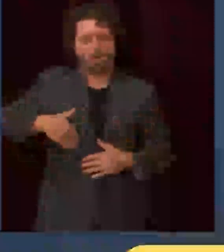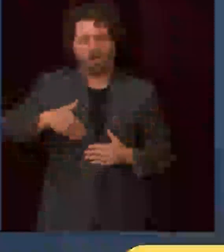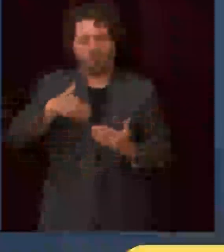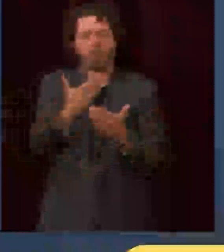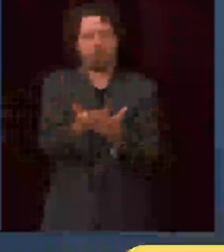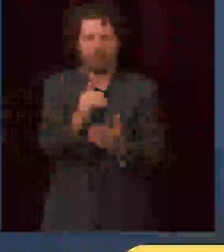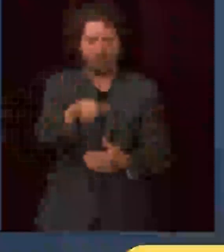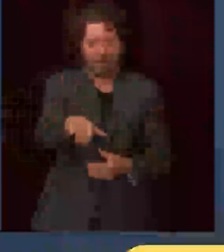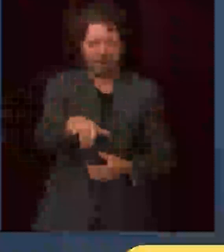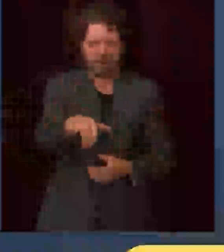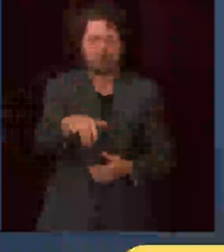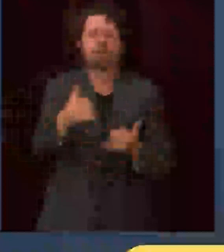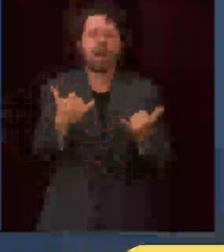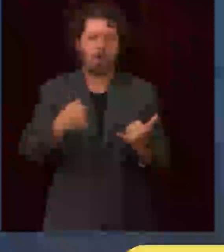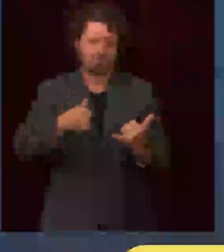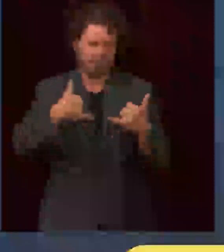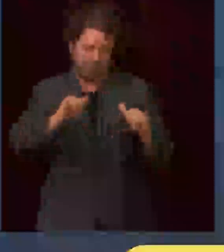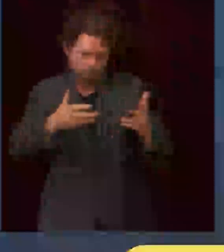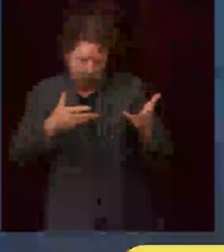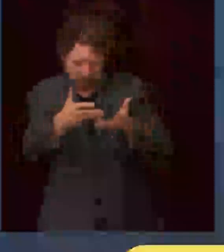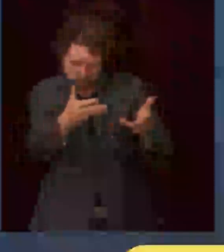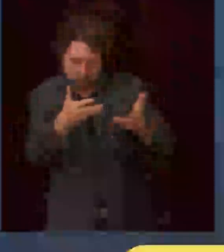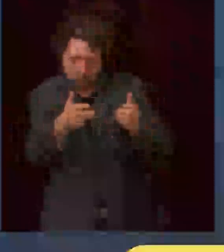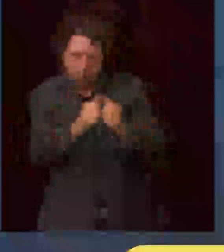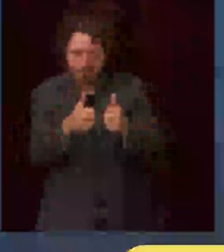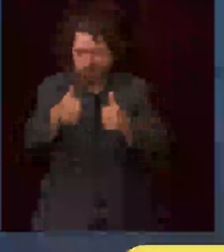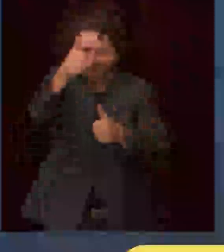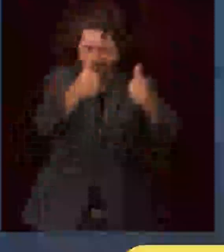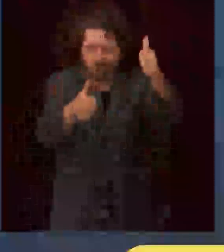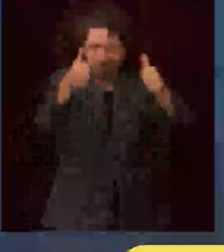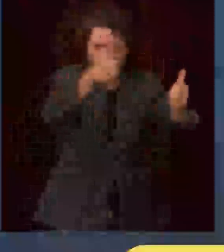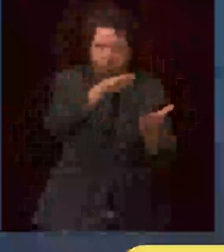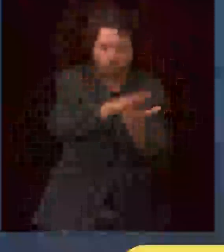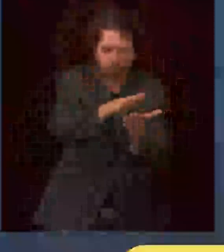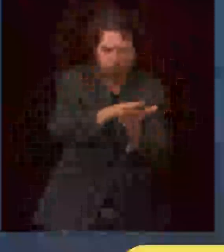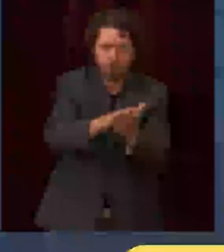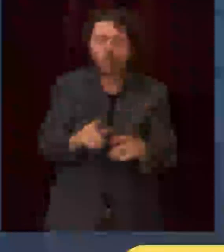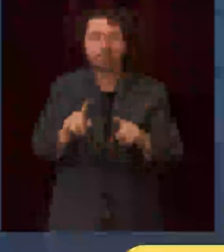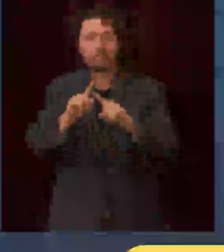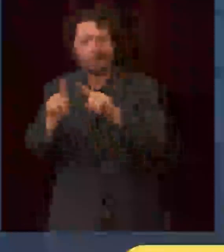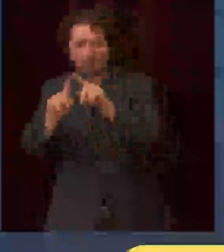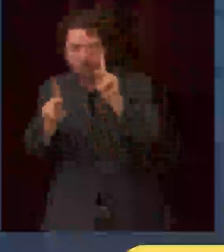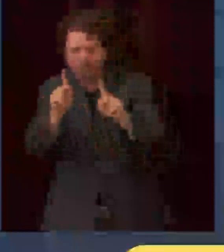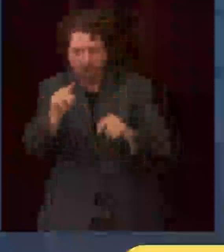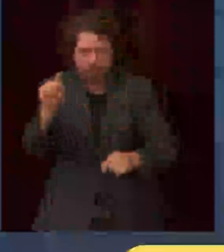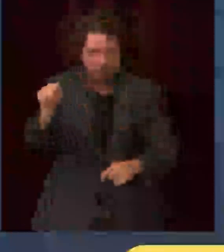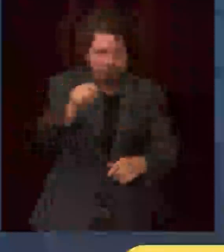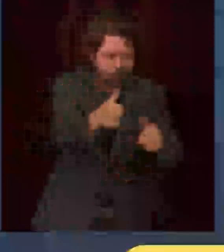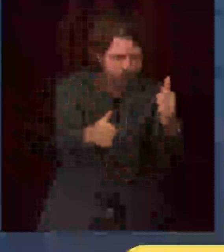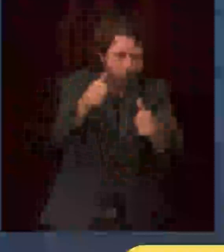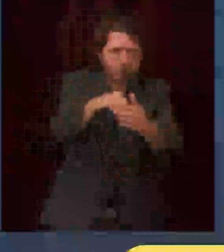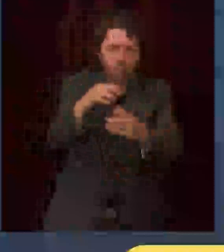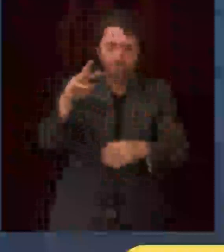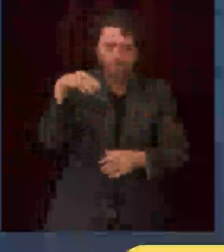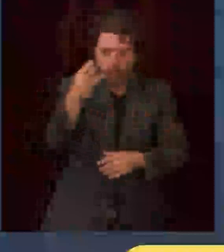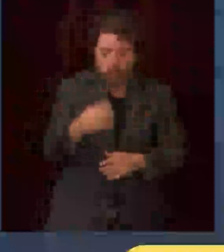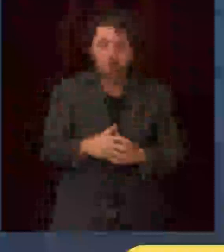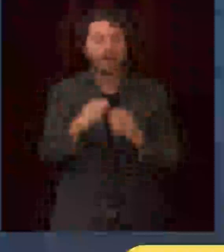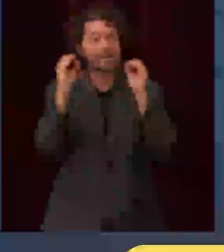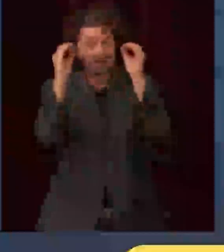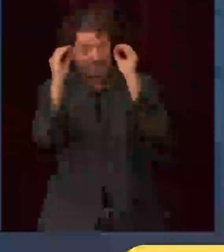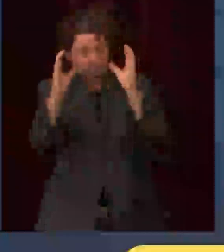educators, citizens about the decisions as we move forward on schools. And those are going to be largely made in kind of their